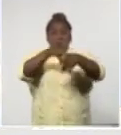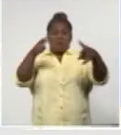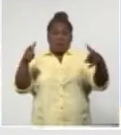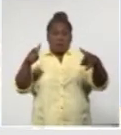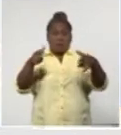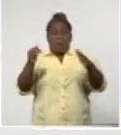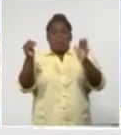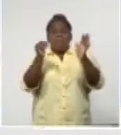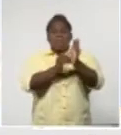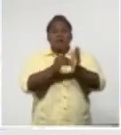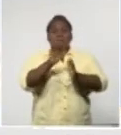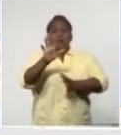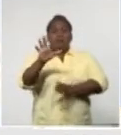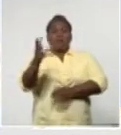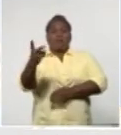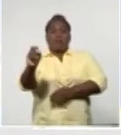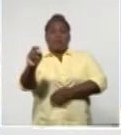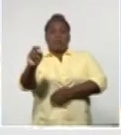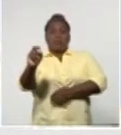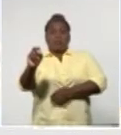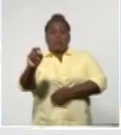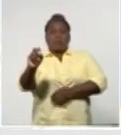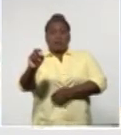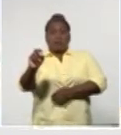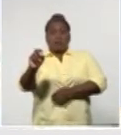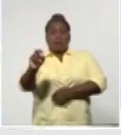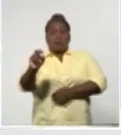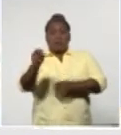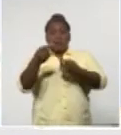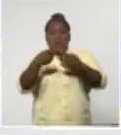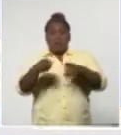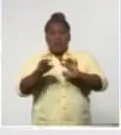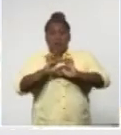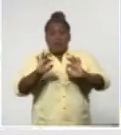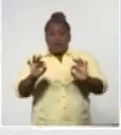Havana with the largest number with